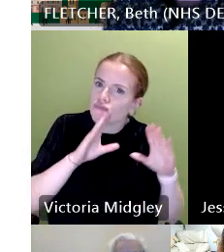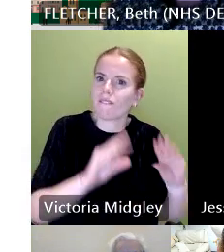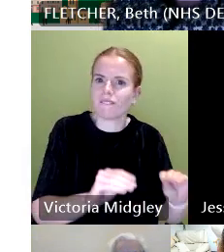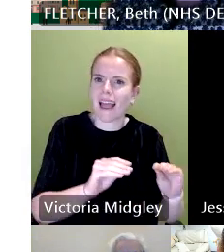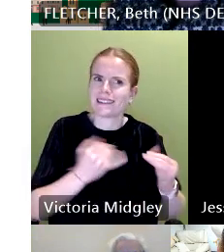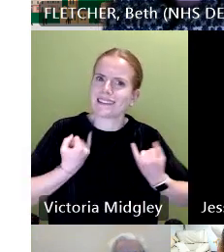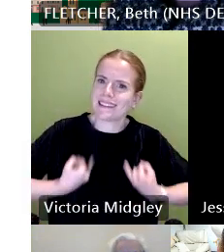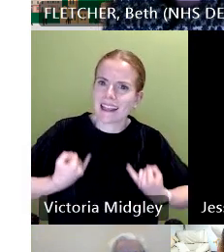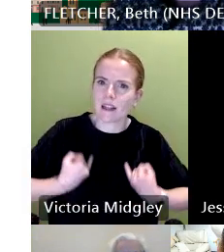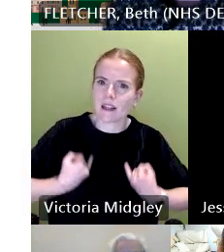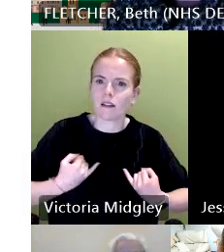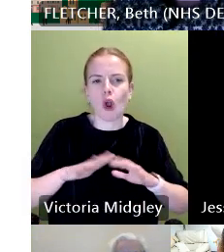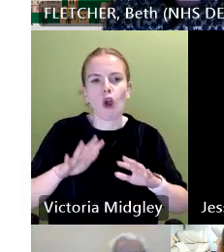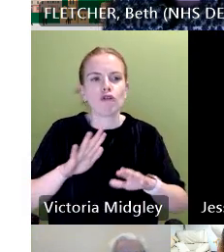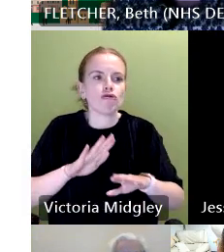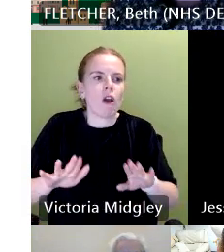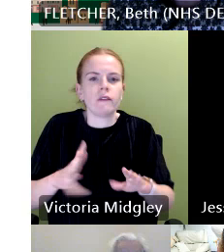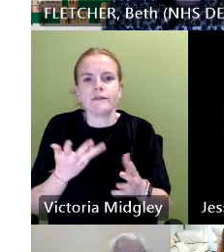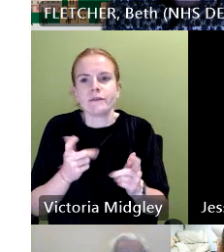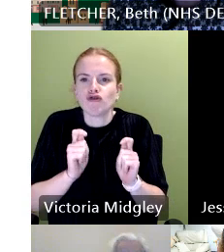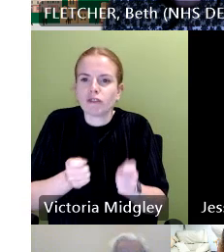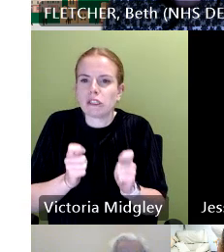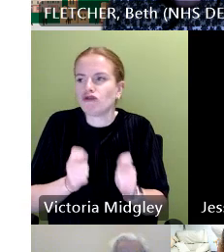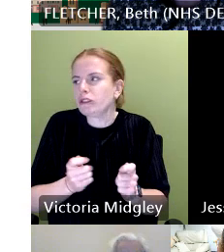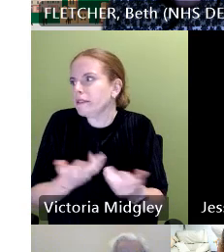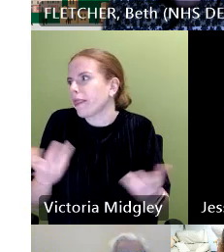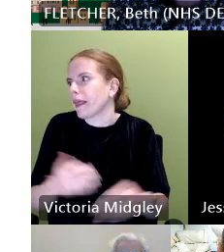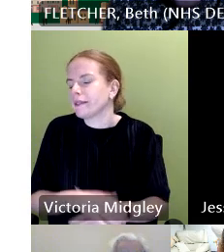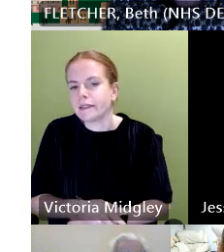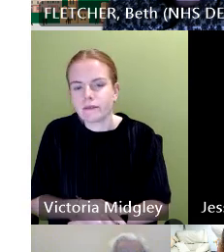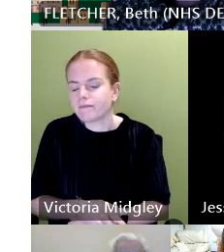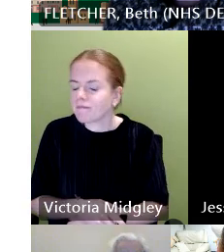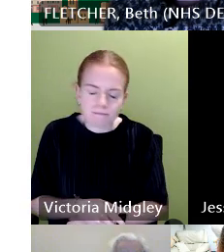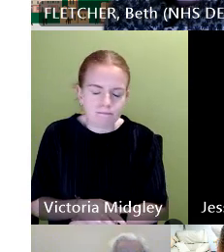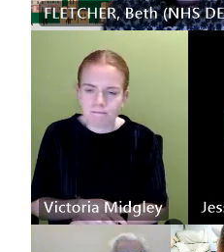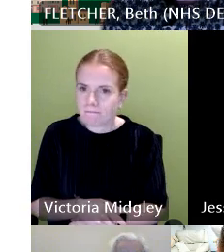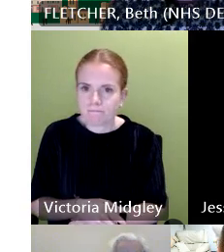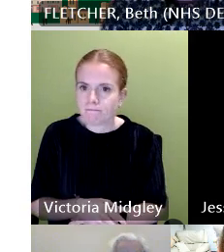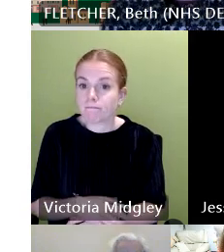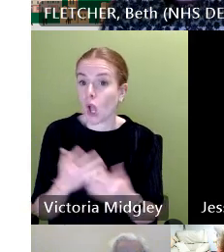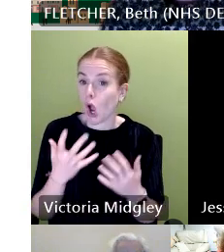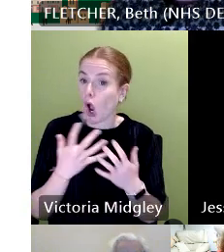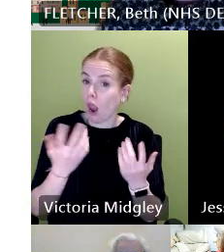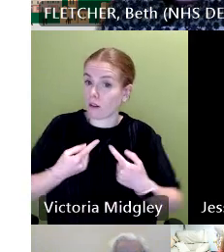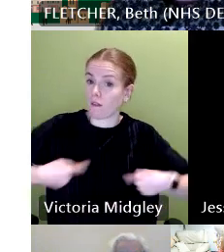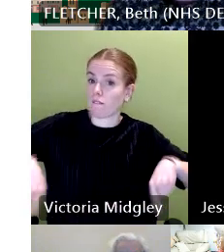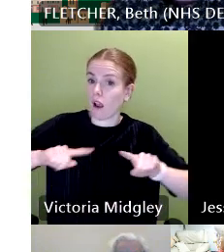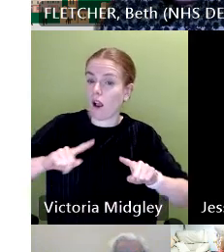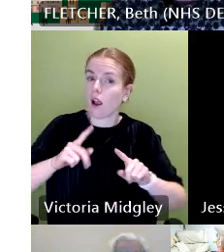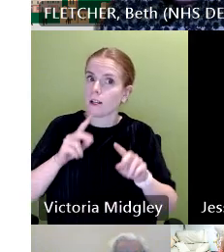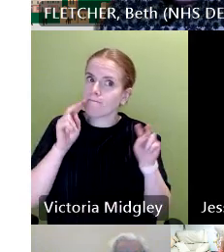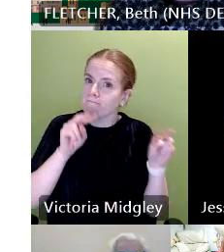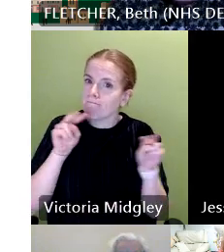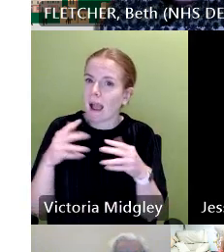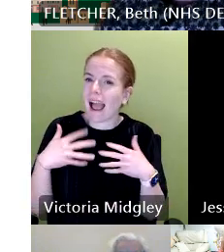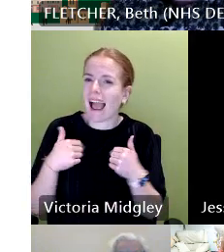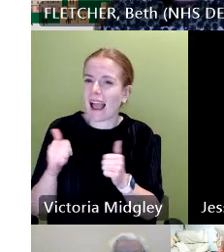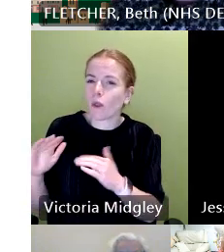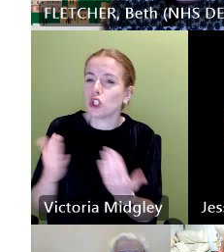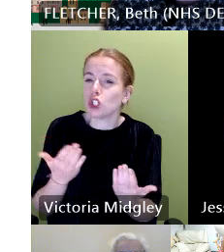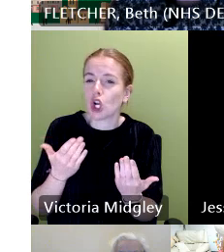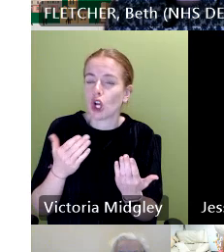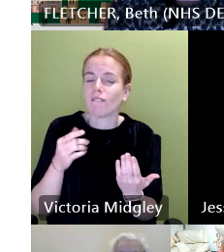described in different ways. So a lot of us, recognise the health service at the moment is